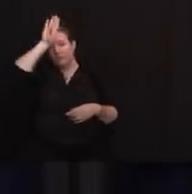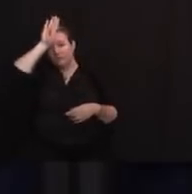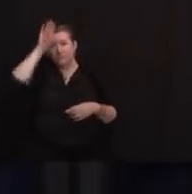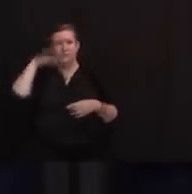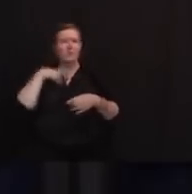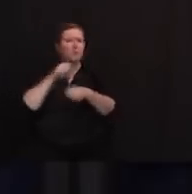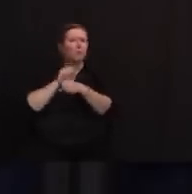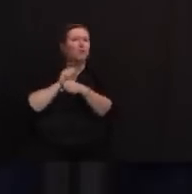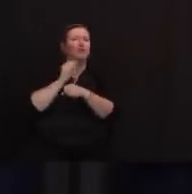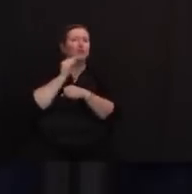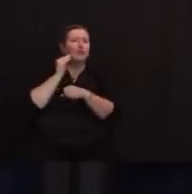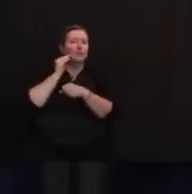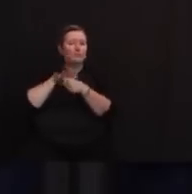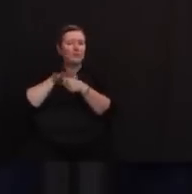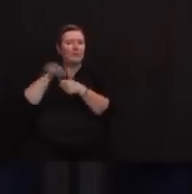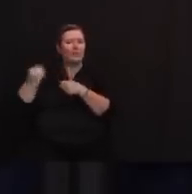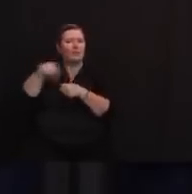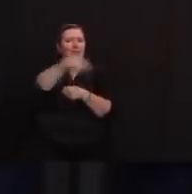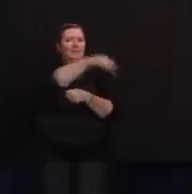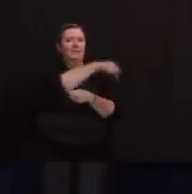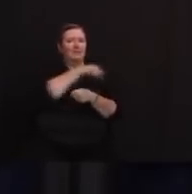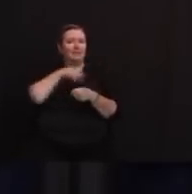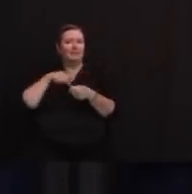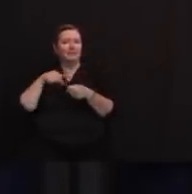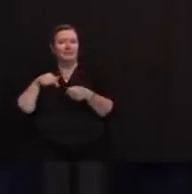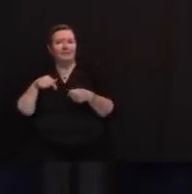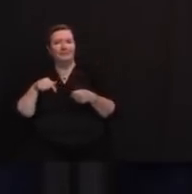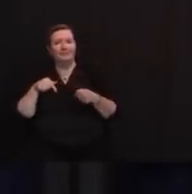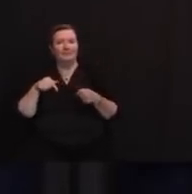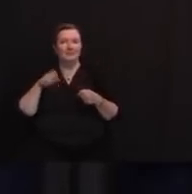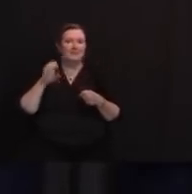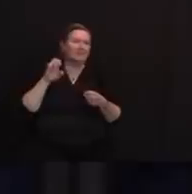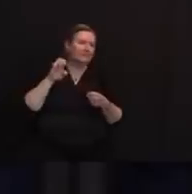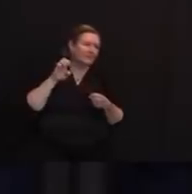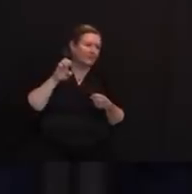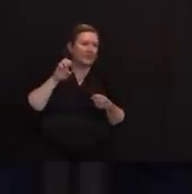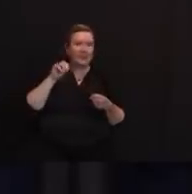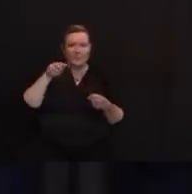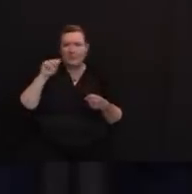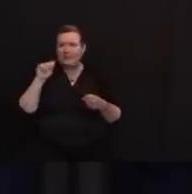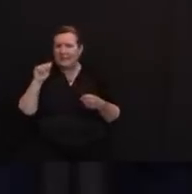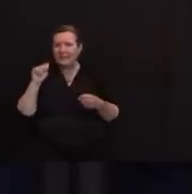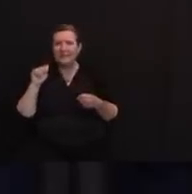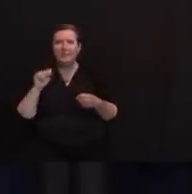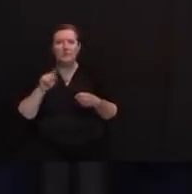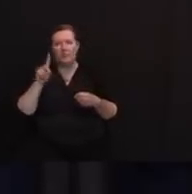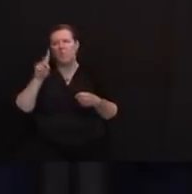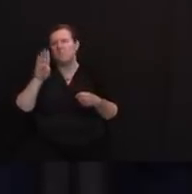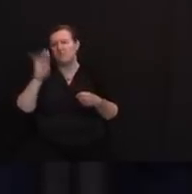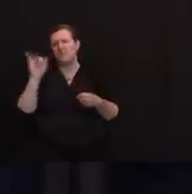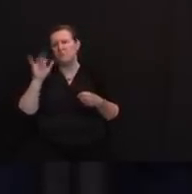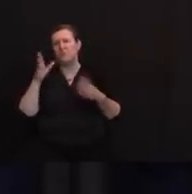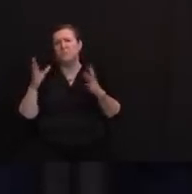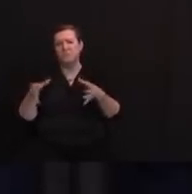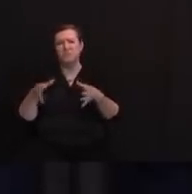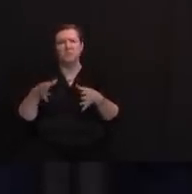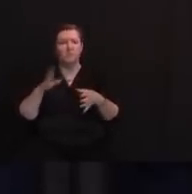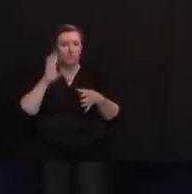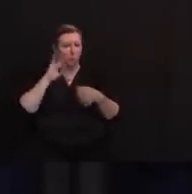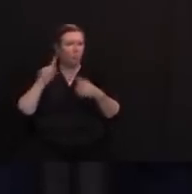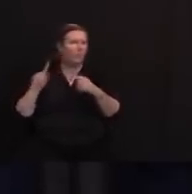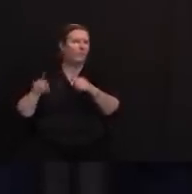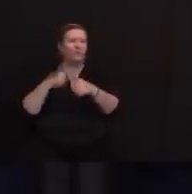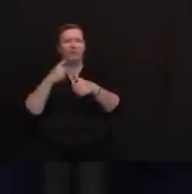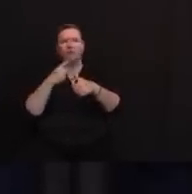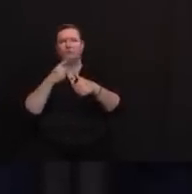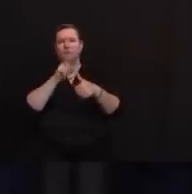municipalities, so they are a priority group within 1B and will be the first group in 1B